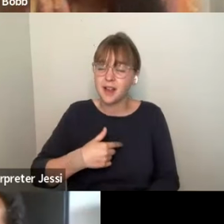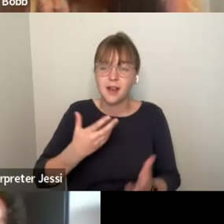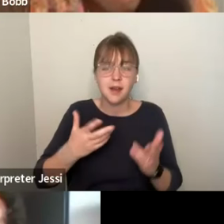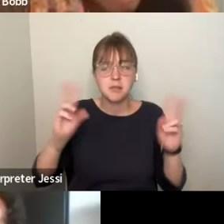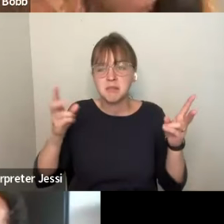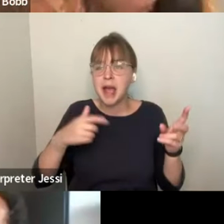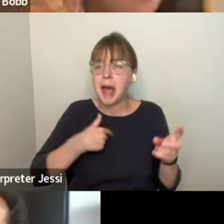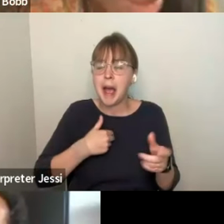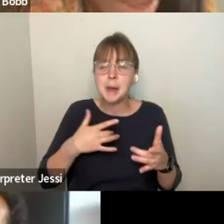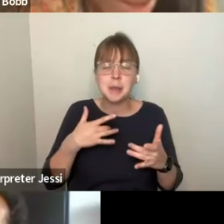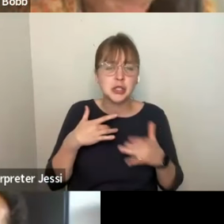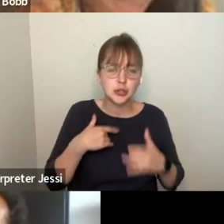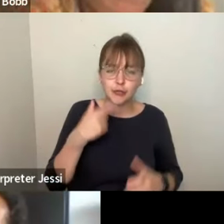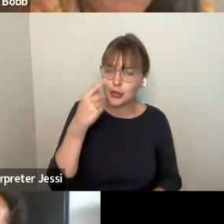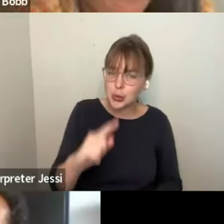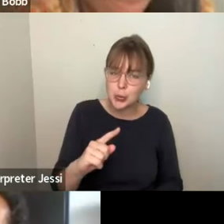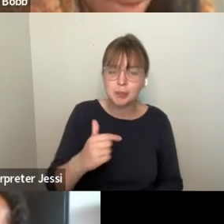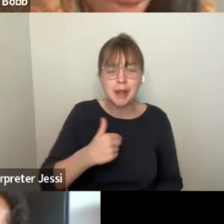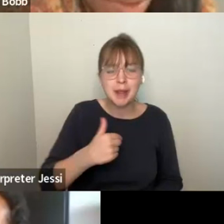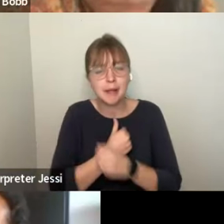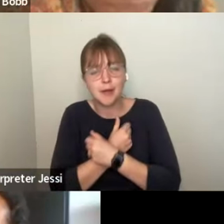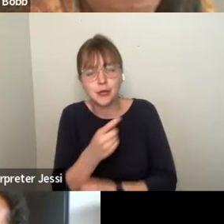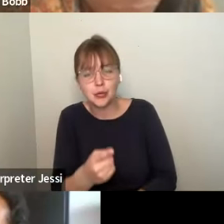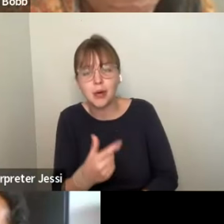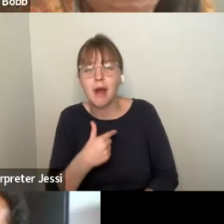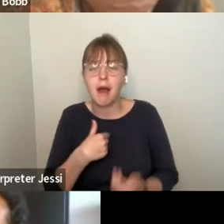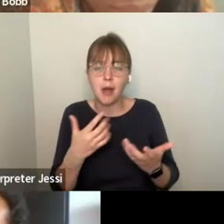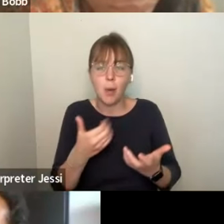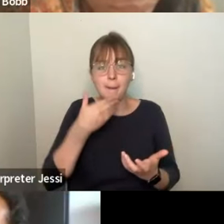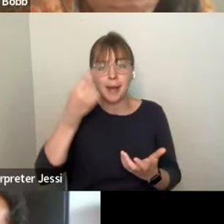you, and that tends to do a little bit better.